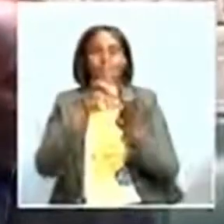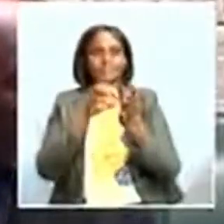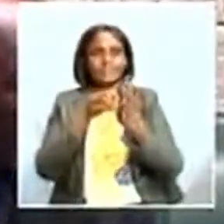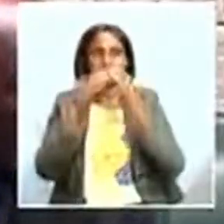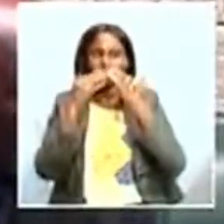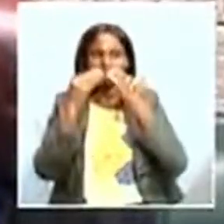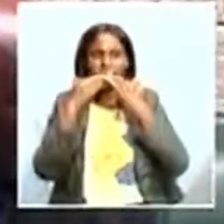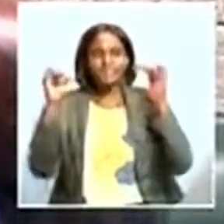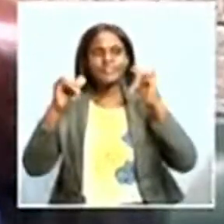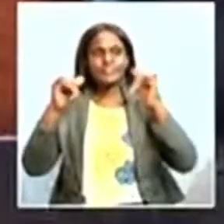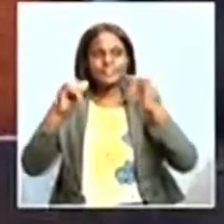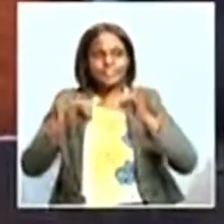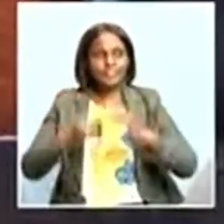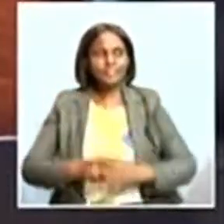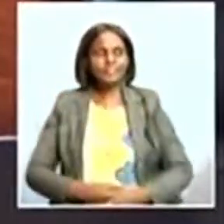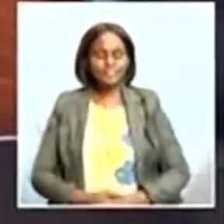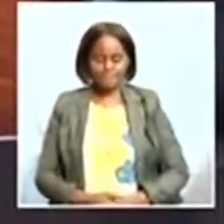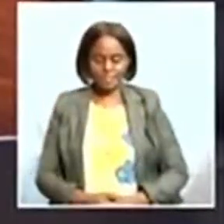Yeah.